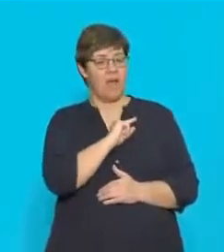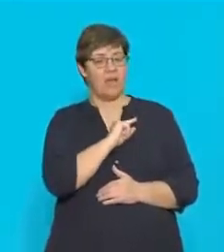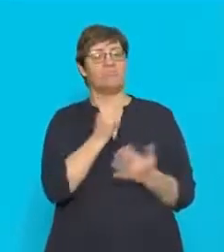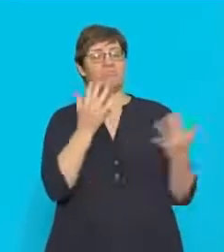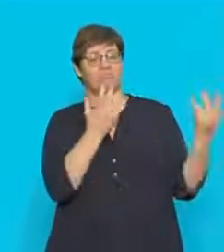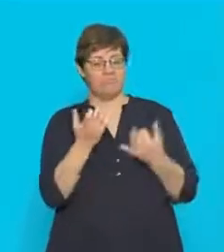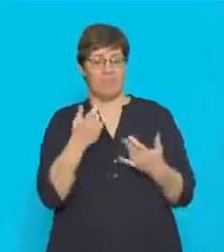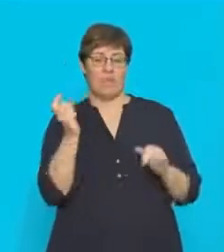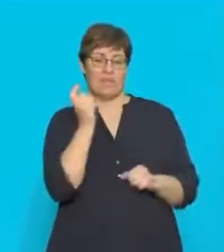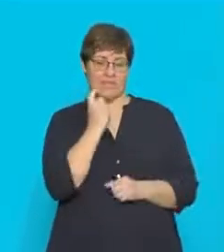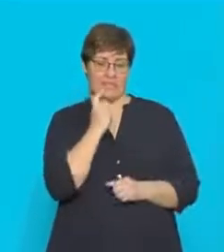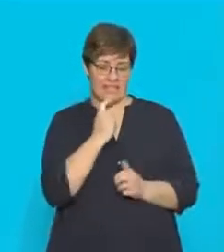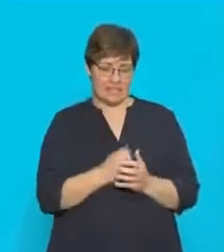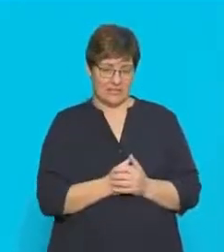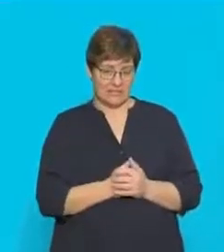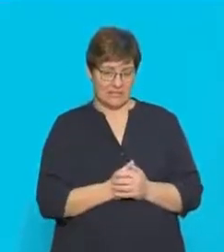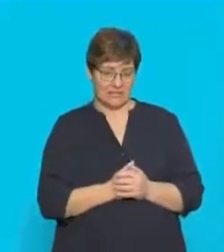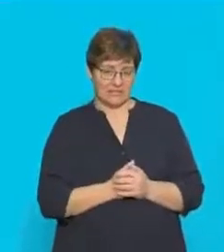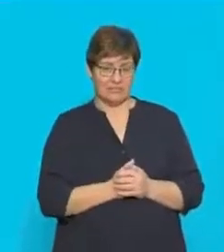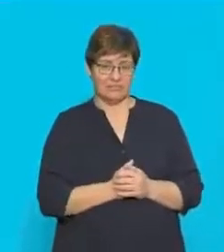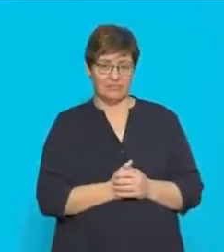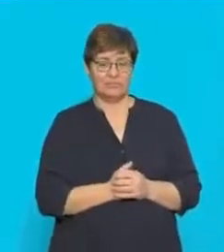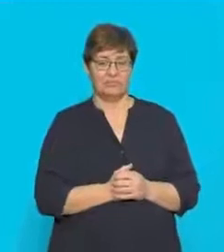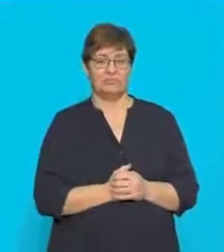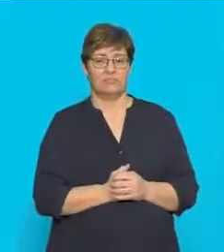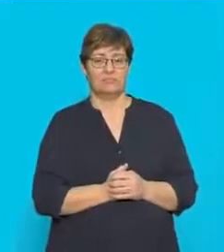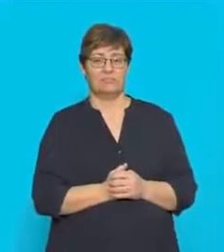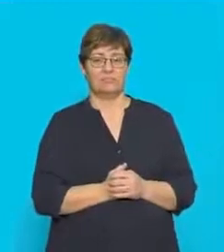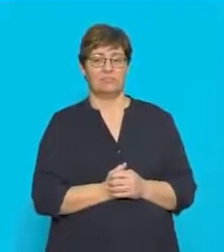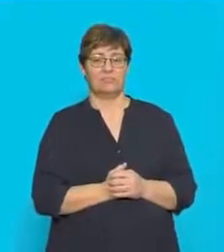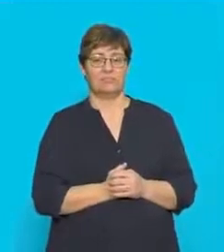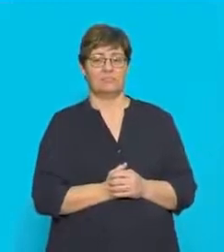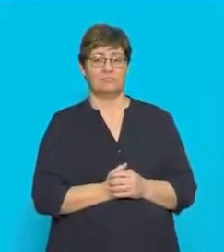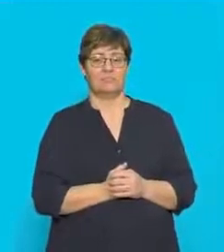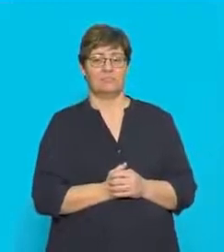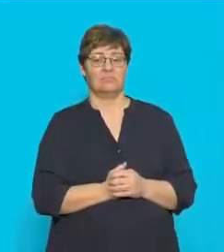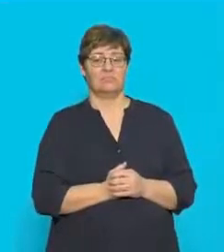just makes our calculation easier. So